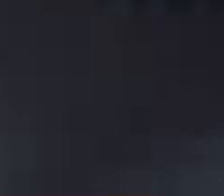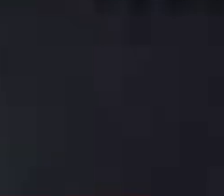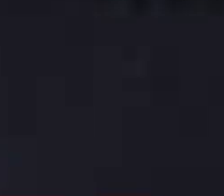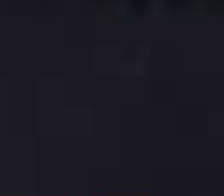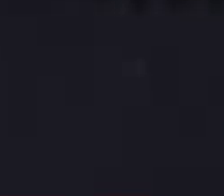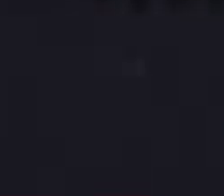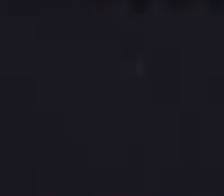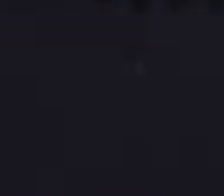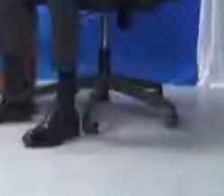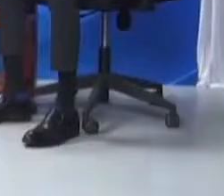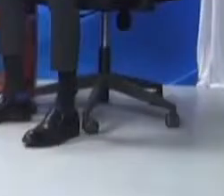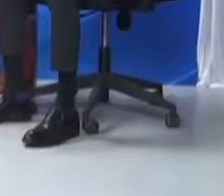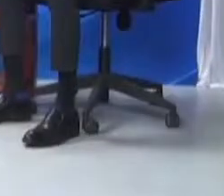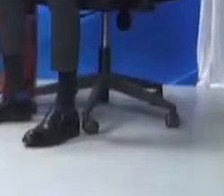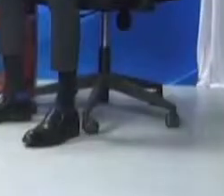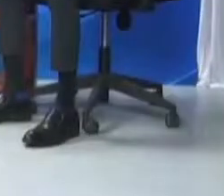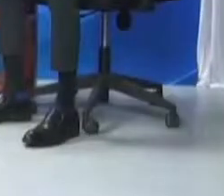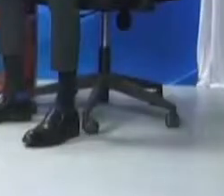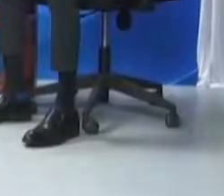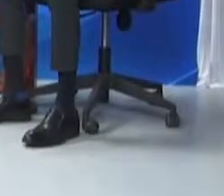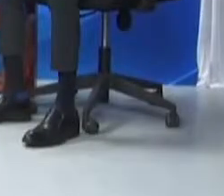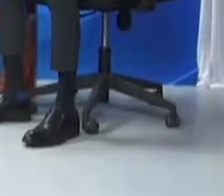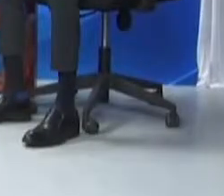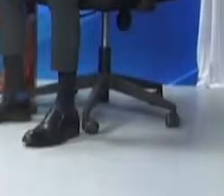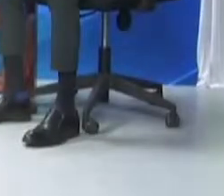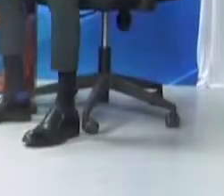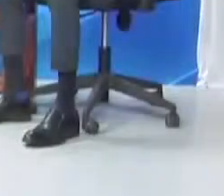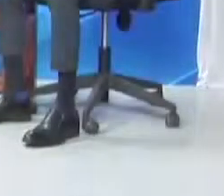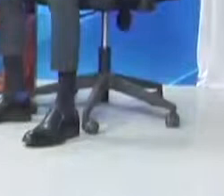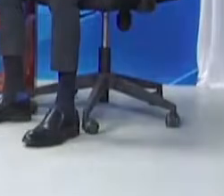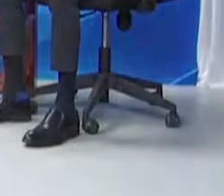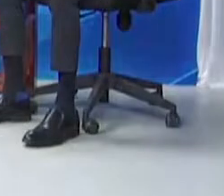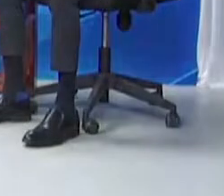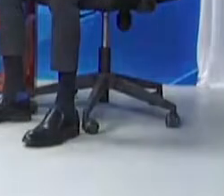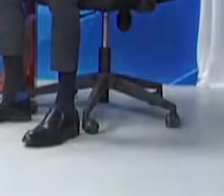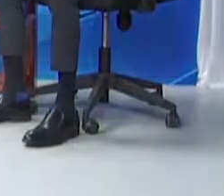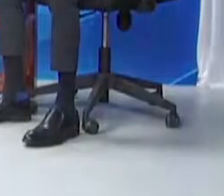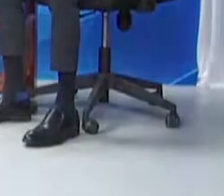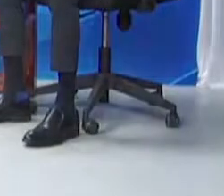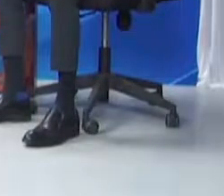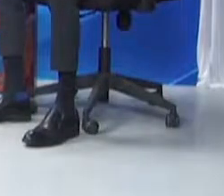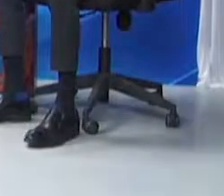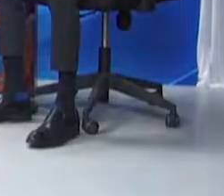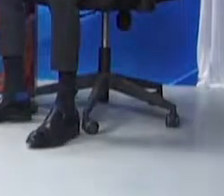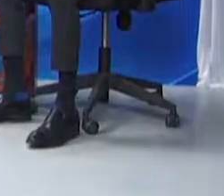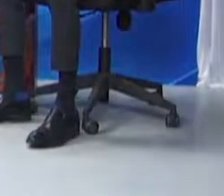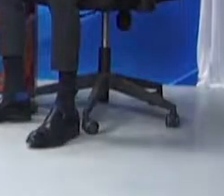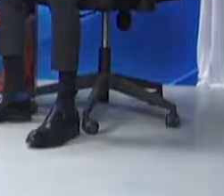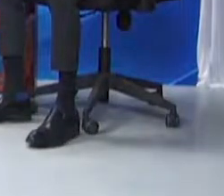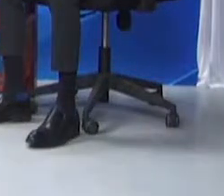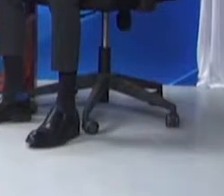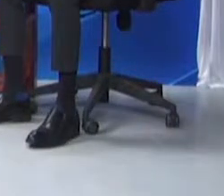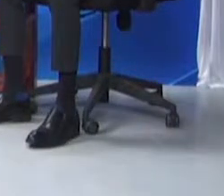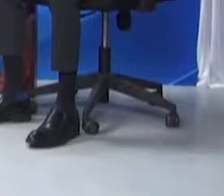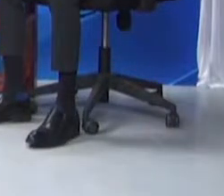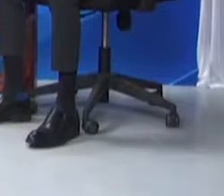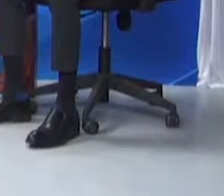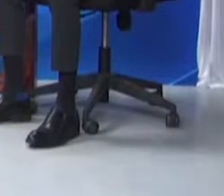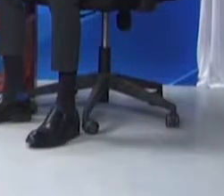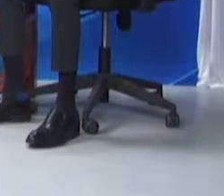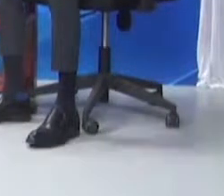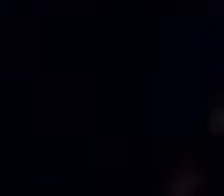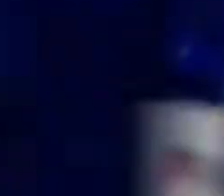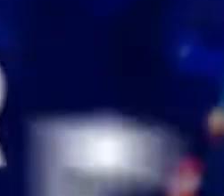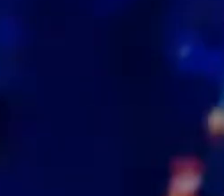where we measure on politics. Pastors should not be seen leading a demonstration in the streets. We never saw the elders that came before us doing